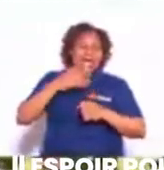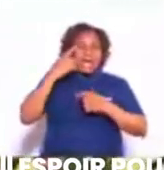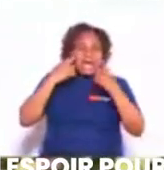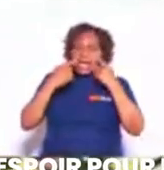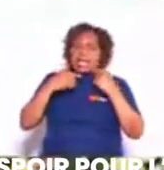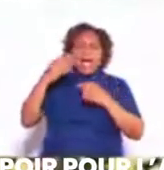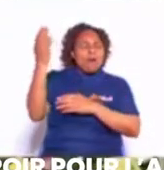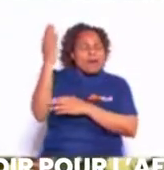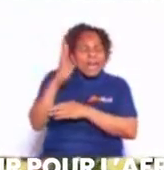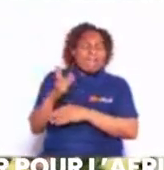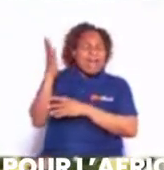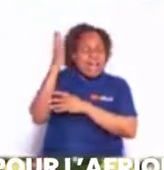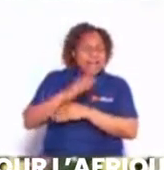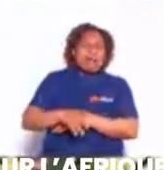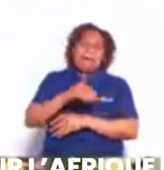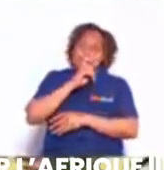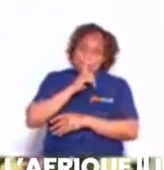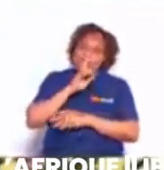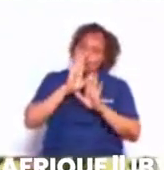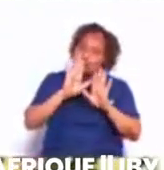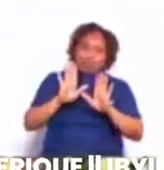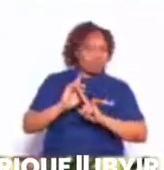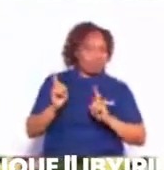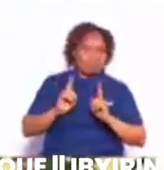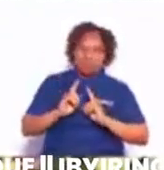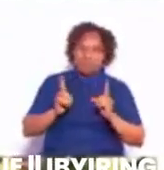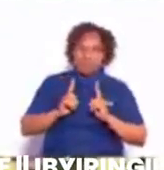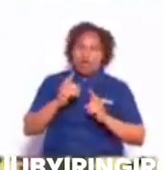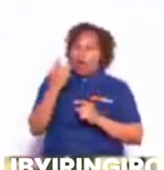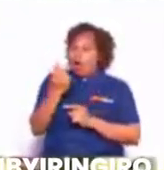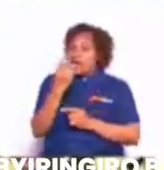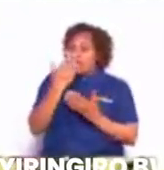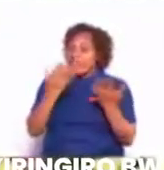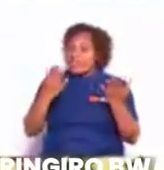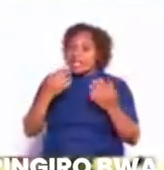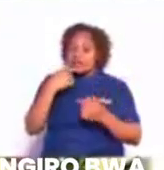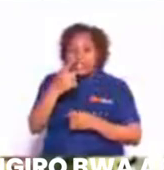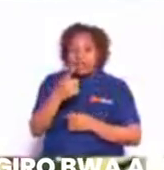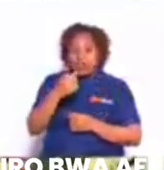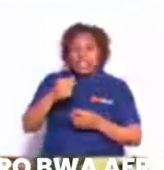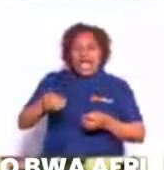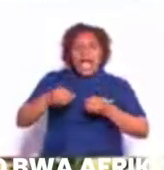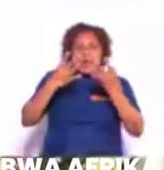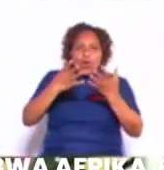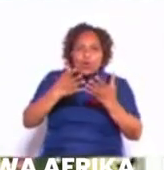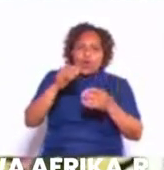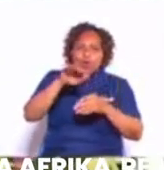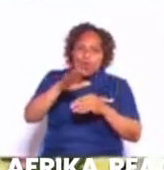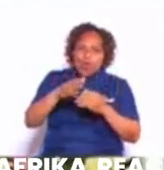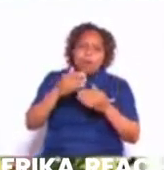never tell you keep quiet. The only thing I will do, I will give you more tissue papers